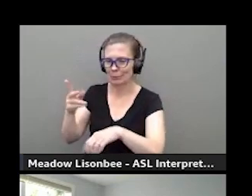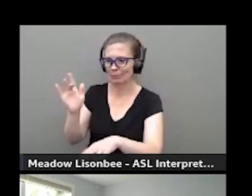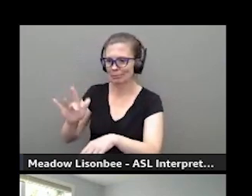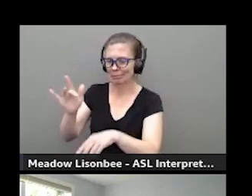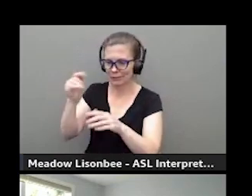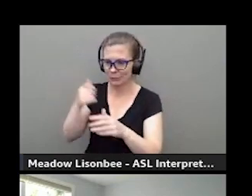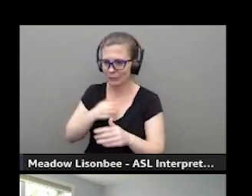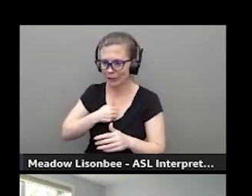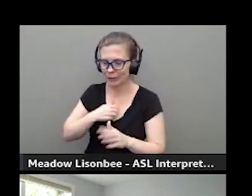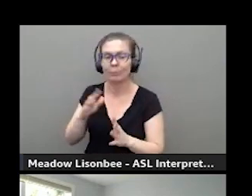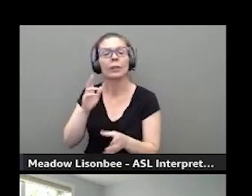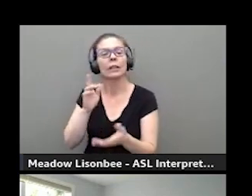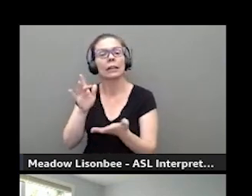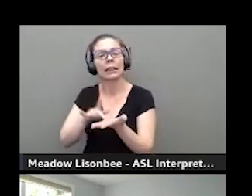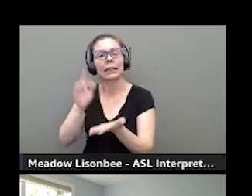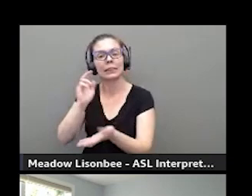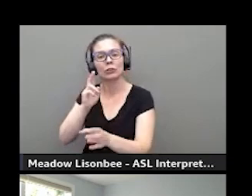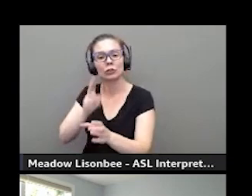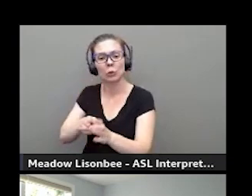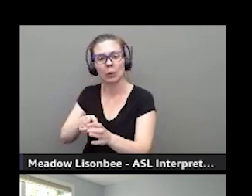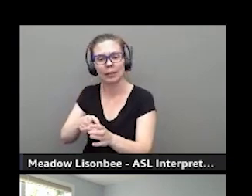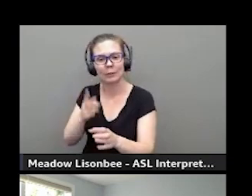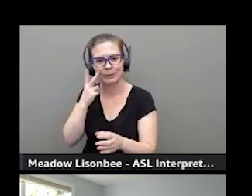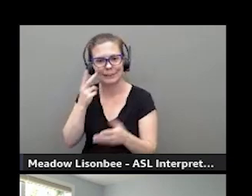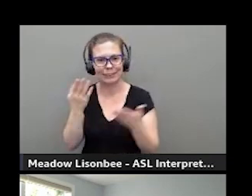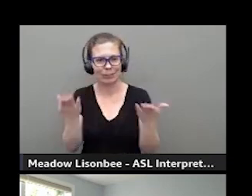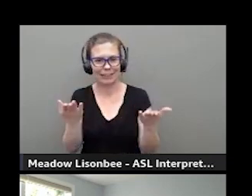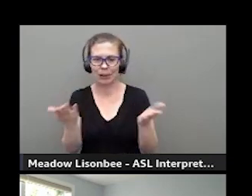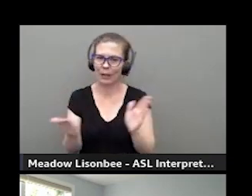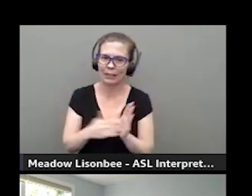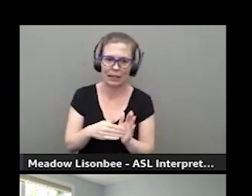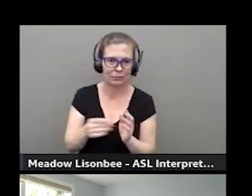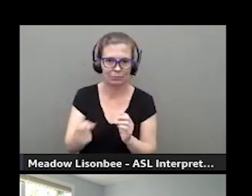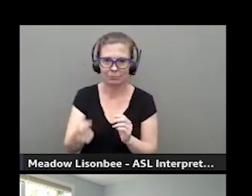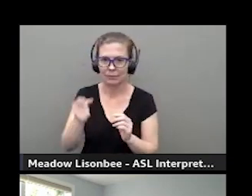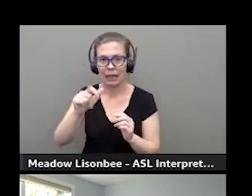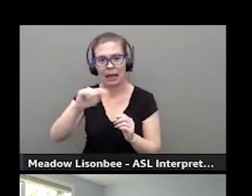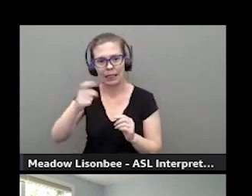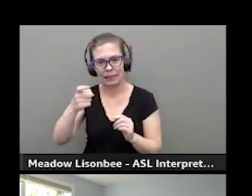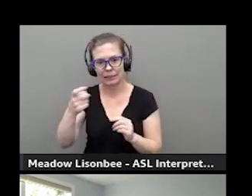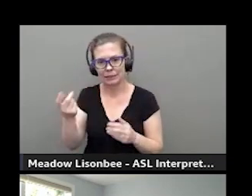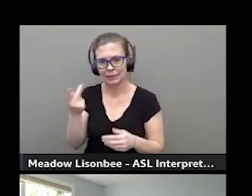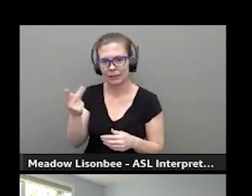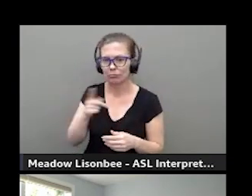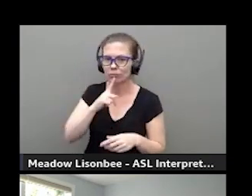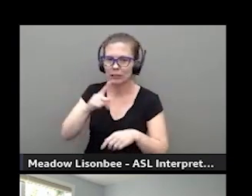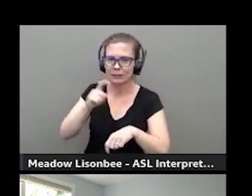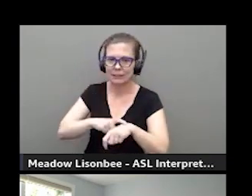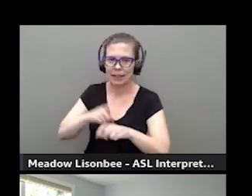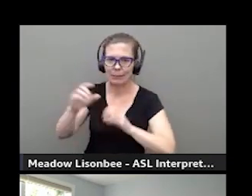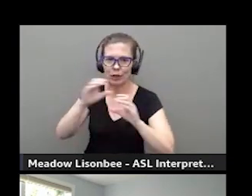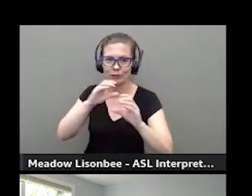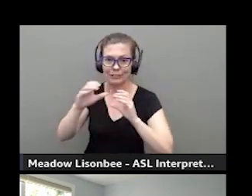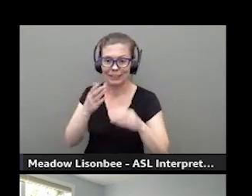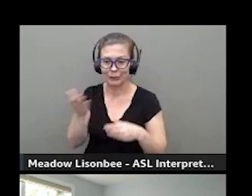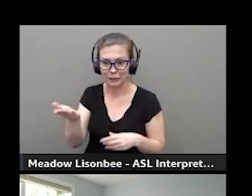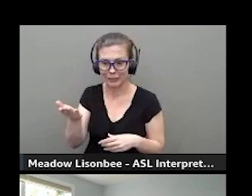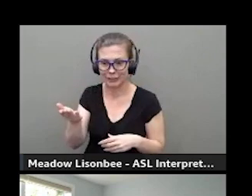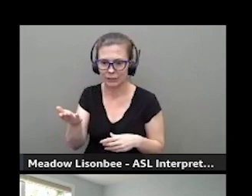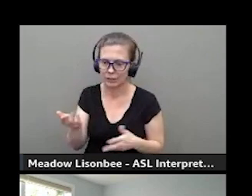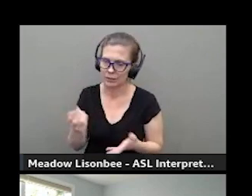join, and you could see right now, again, here's Alex and I having a real-time conversation. And